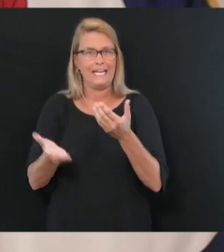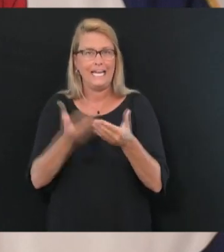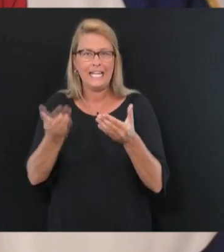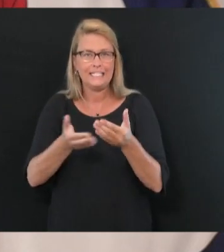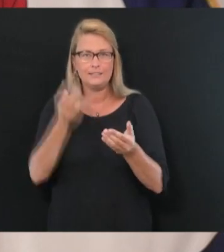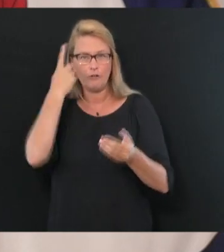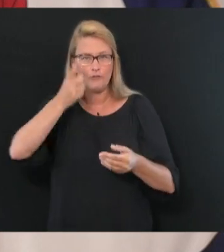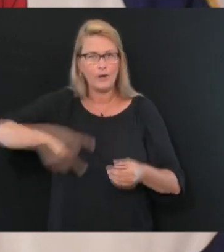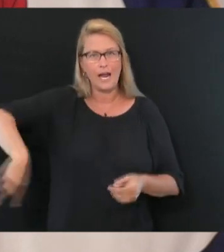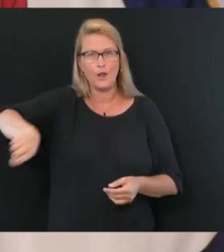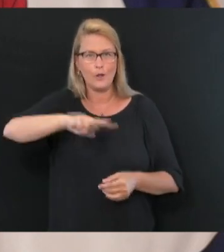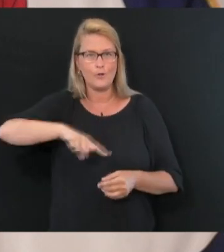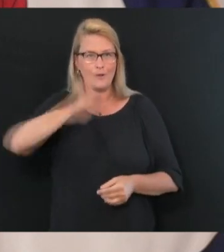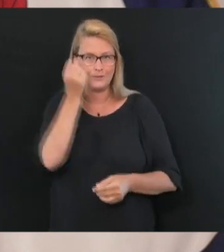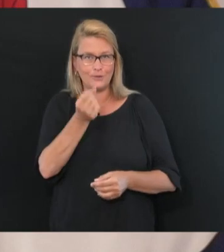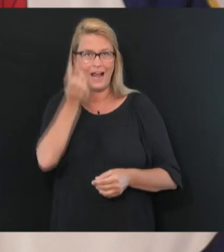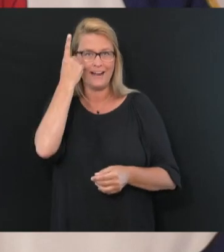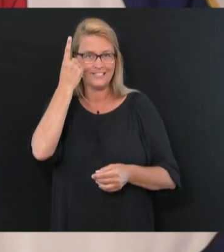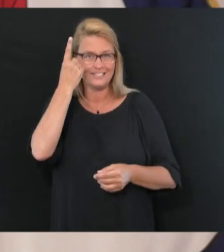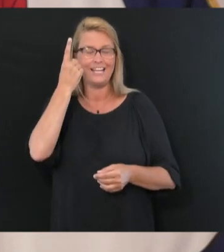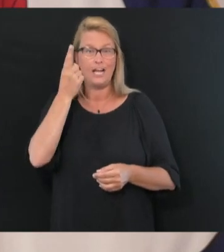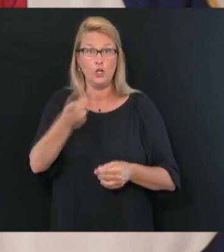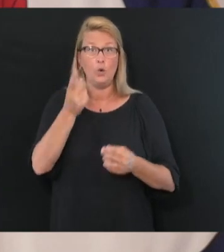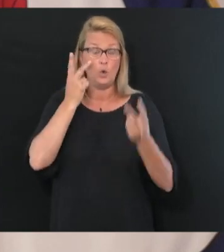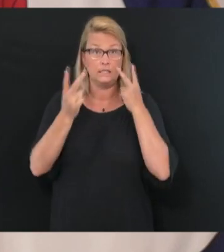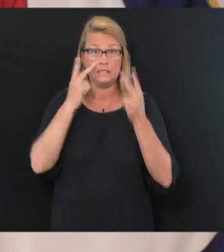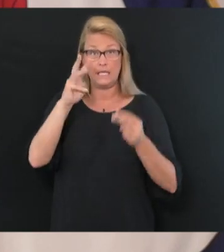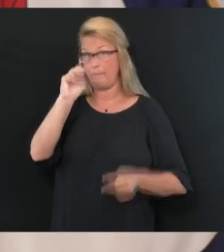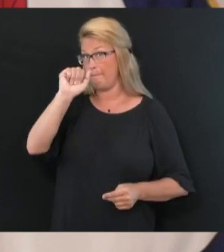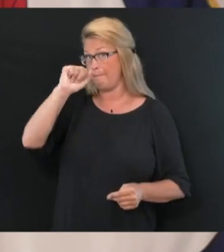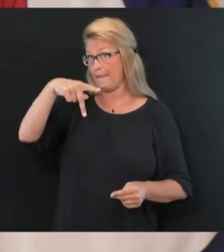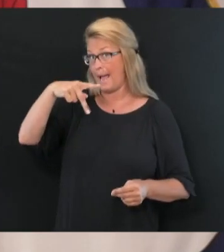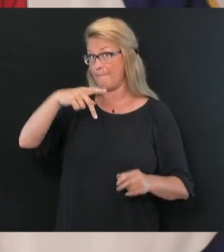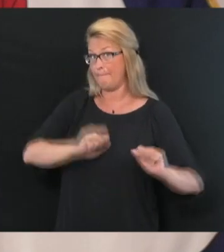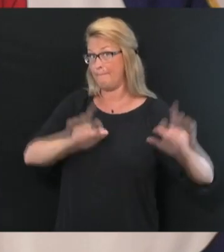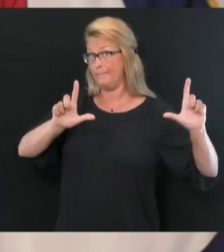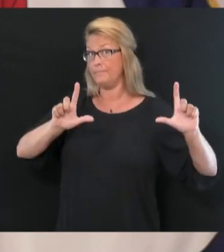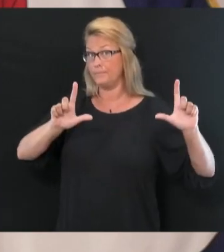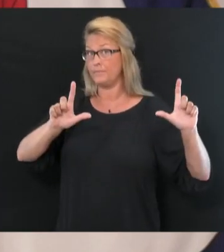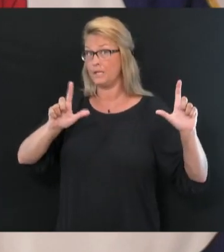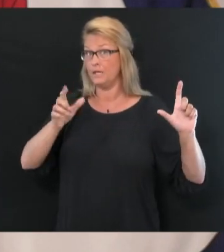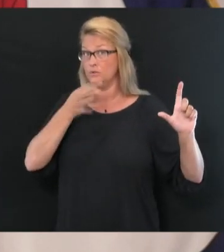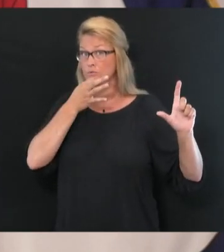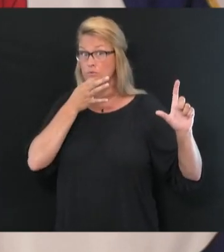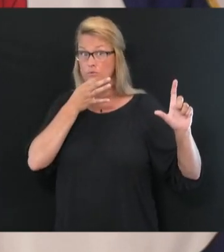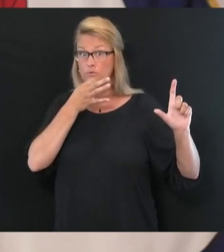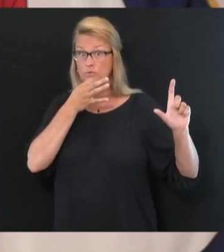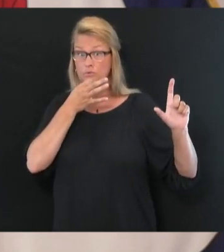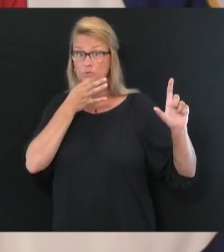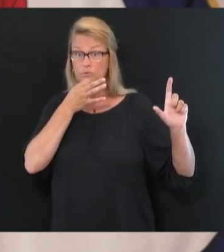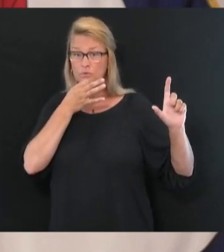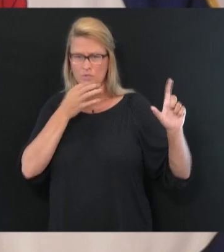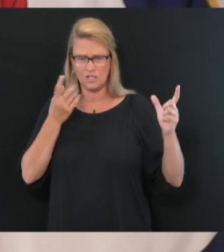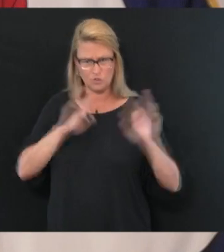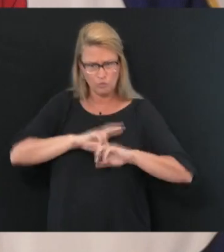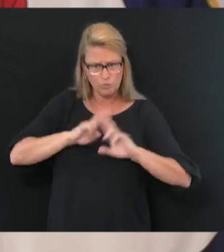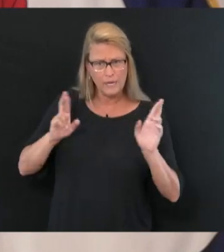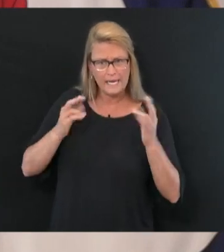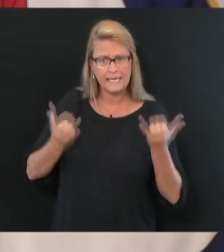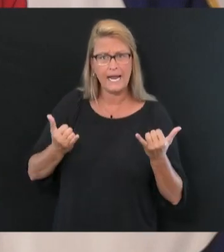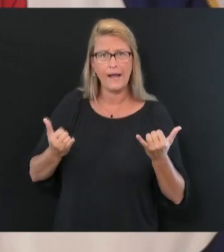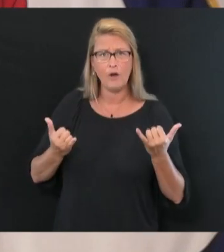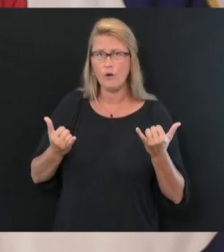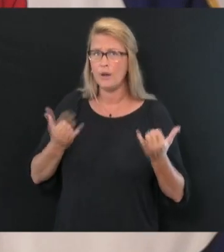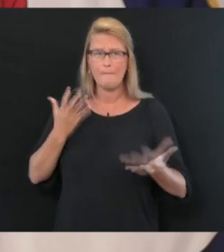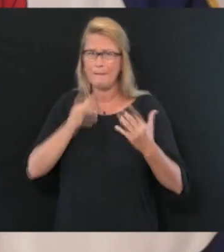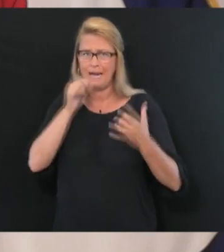you'll see our maps and everything, and they'll be up, you know, do we have it yet, Jordan? We don't have it, but